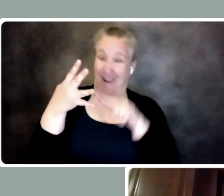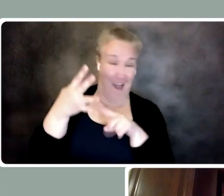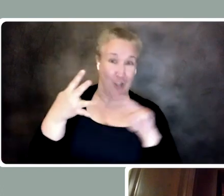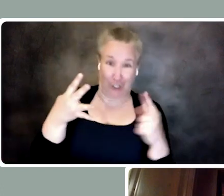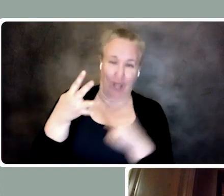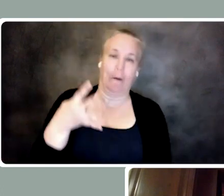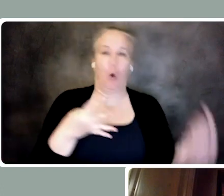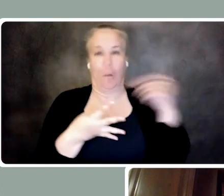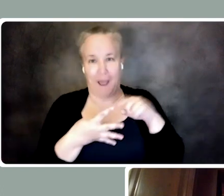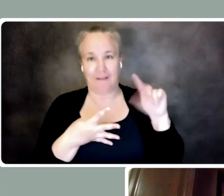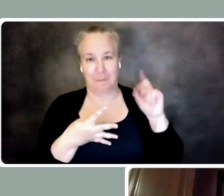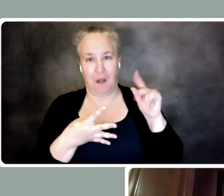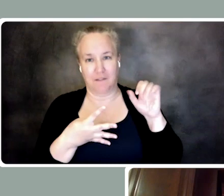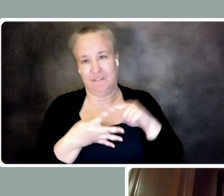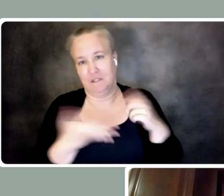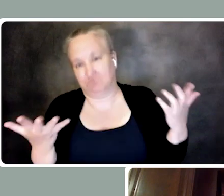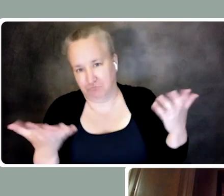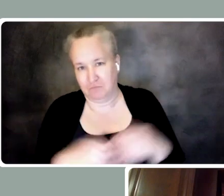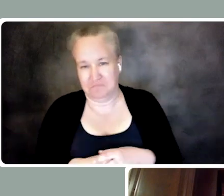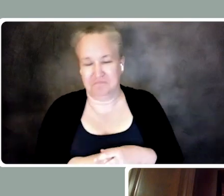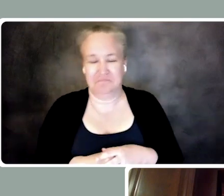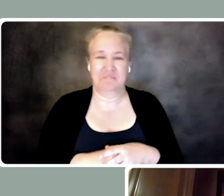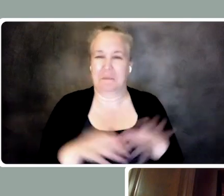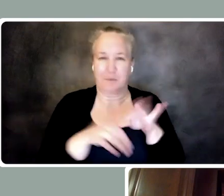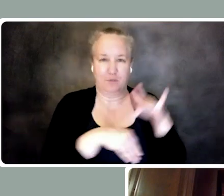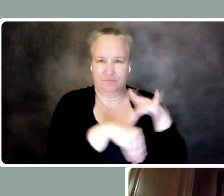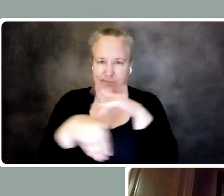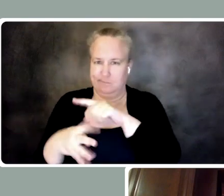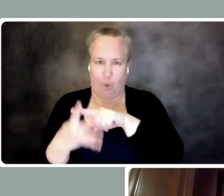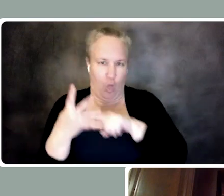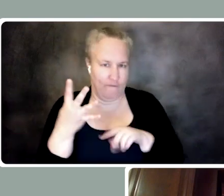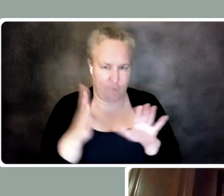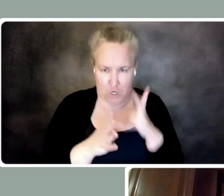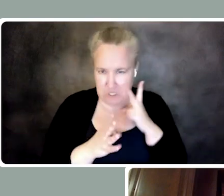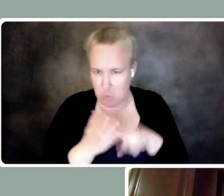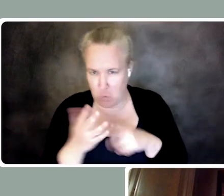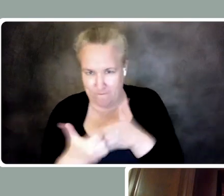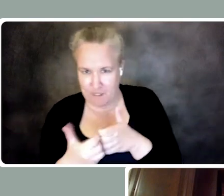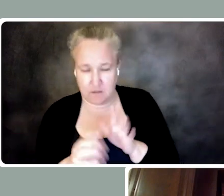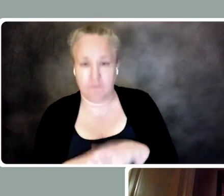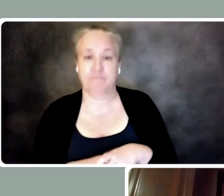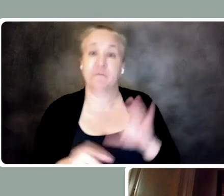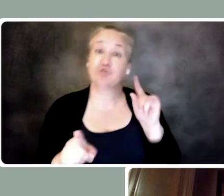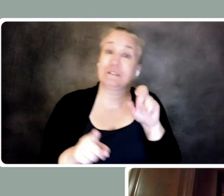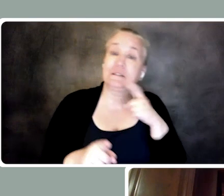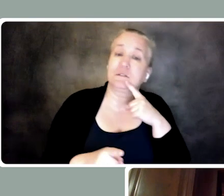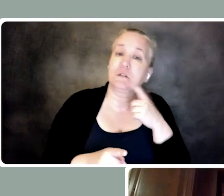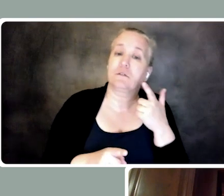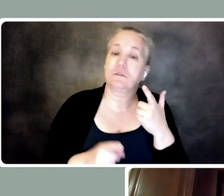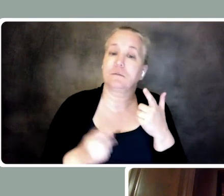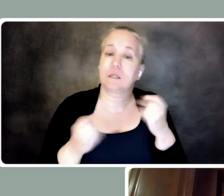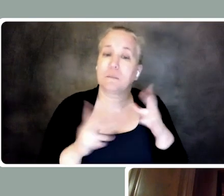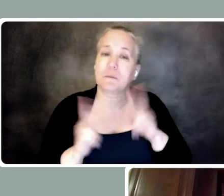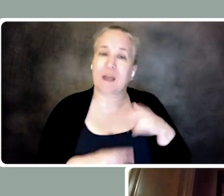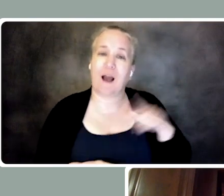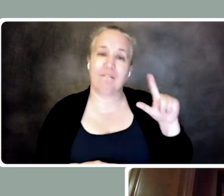Thank you. Can you speak to, we have a number of folks here who have lobular ER